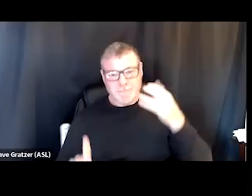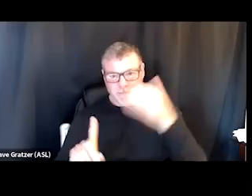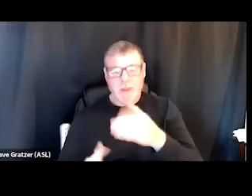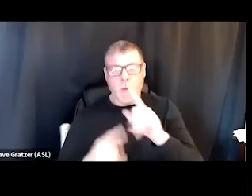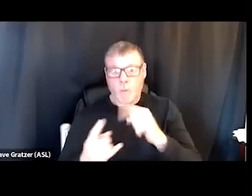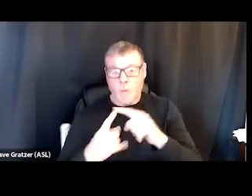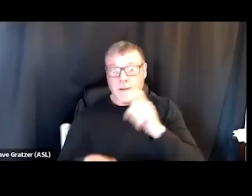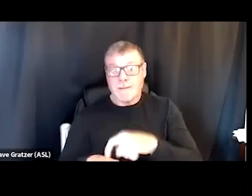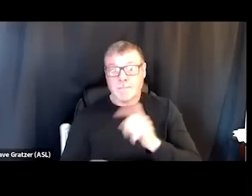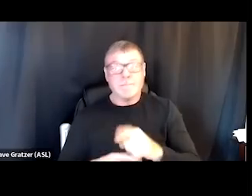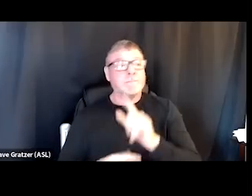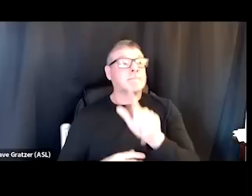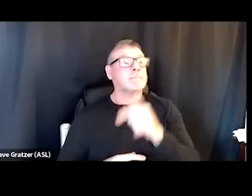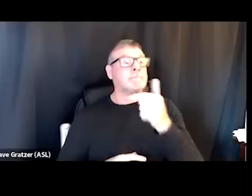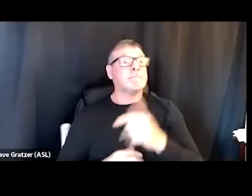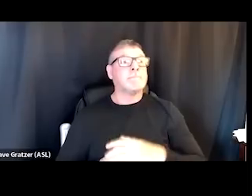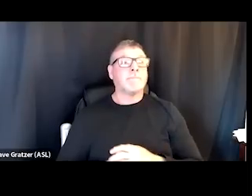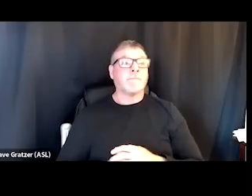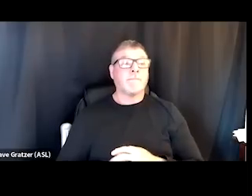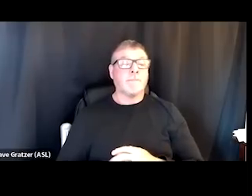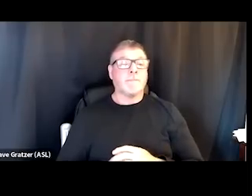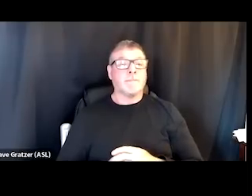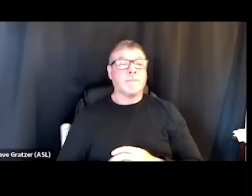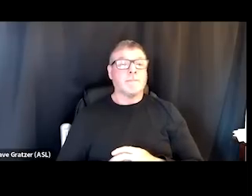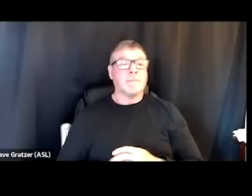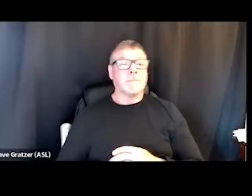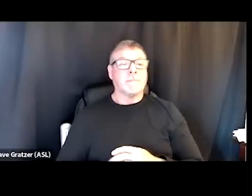you're going to be there. Go to the next slide, please.